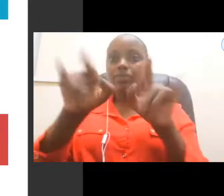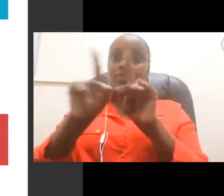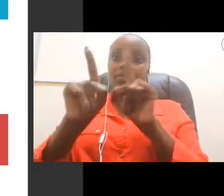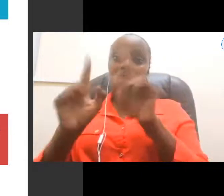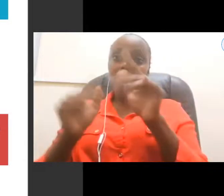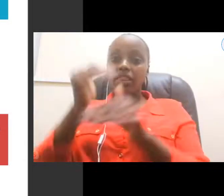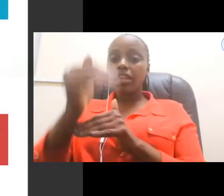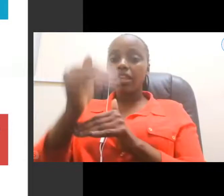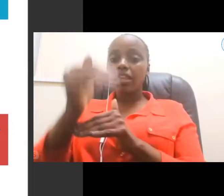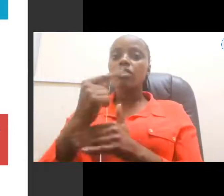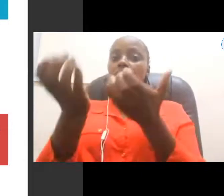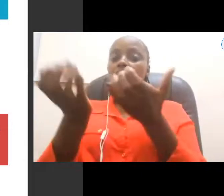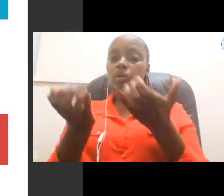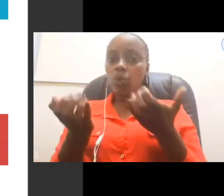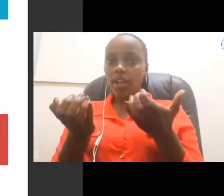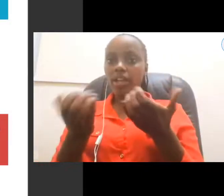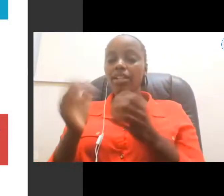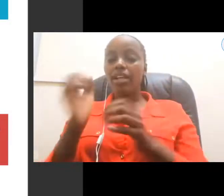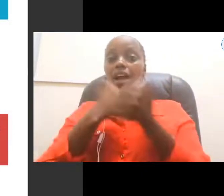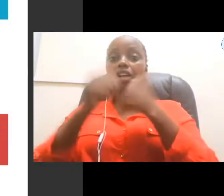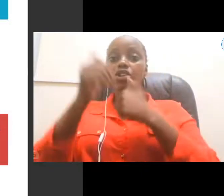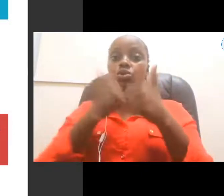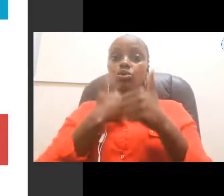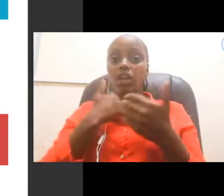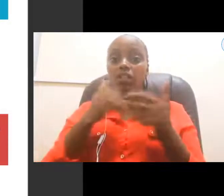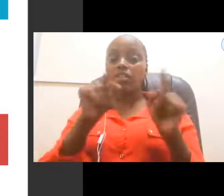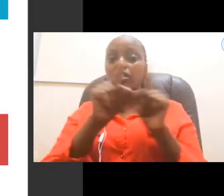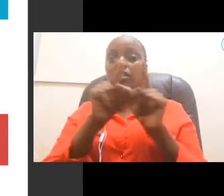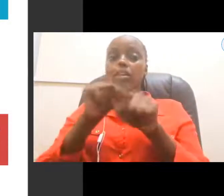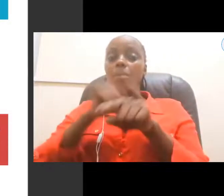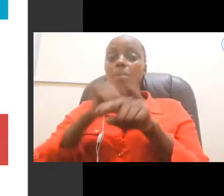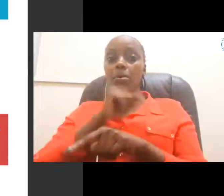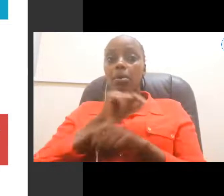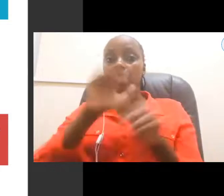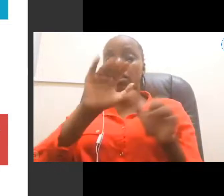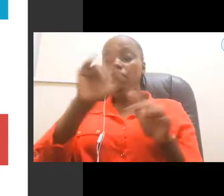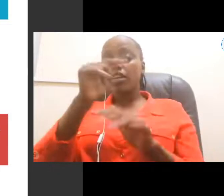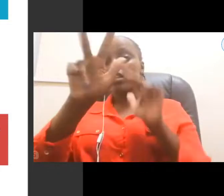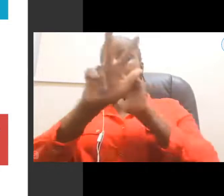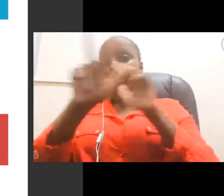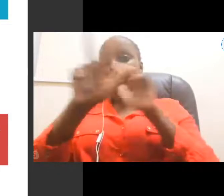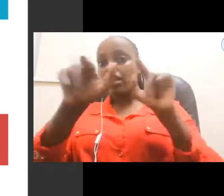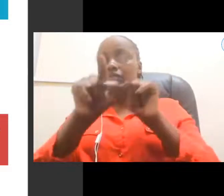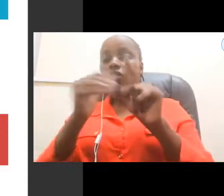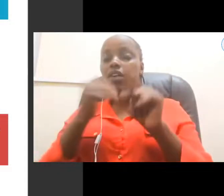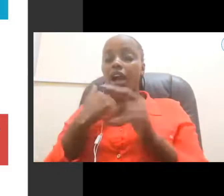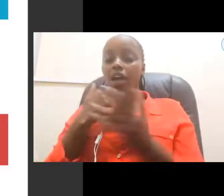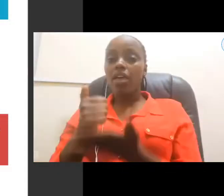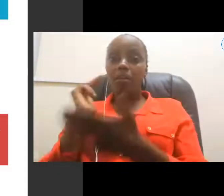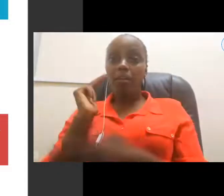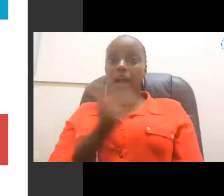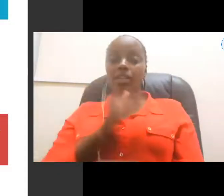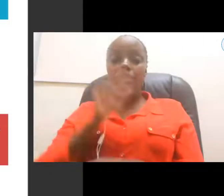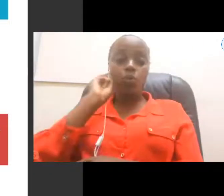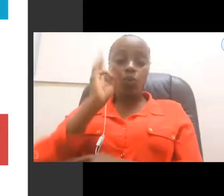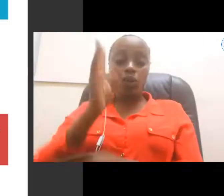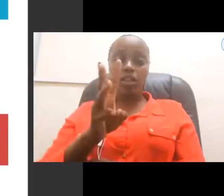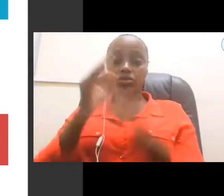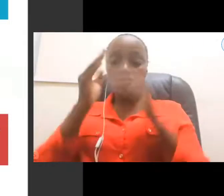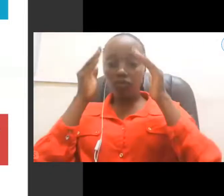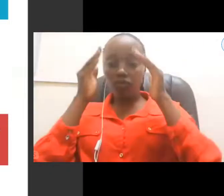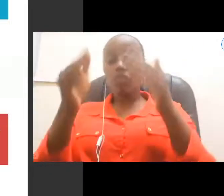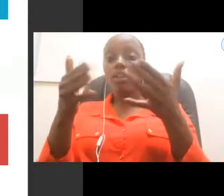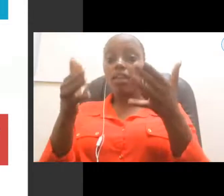required action. And then when we've done the first three, then the first three will then help us to look at our current vision and